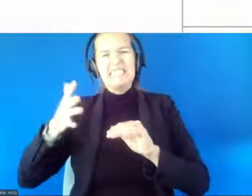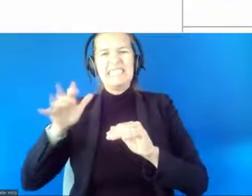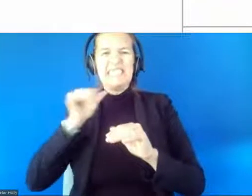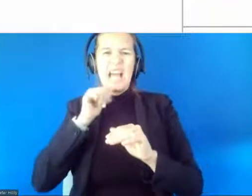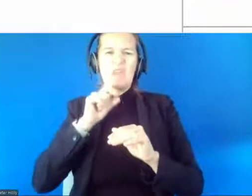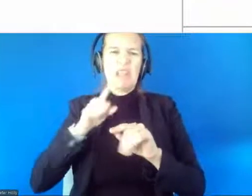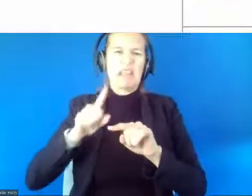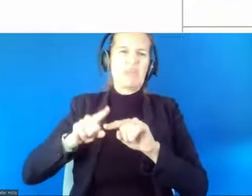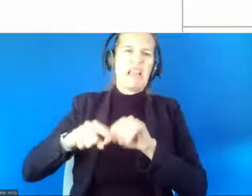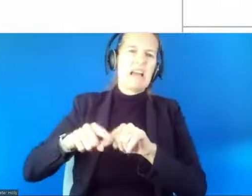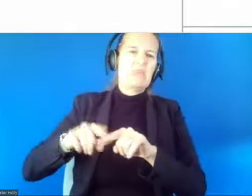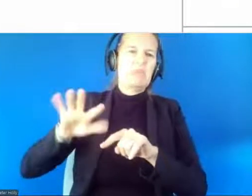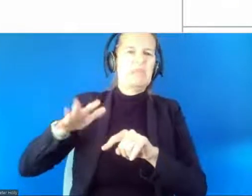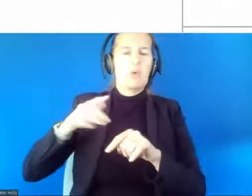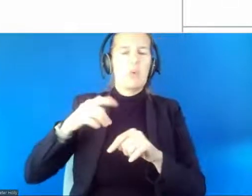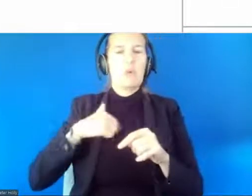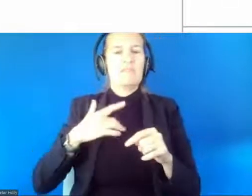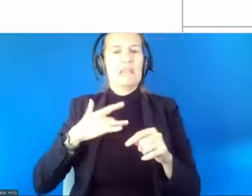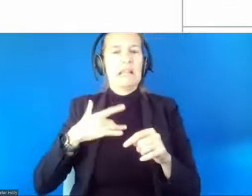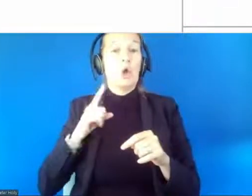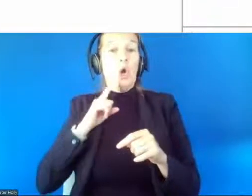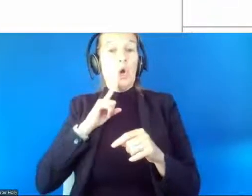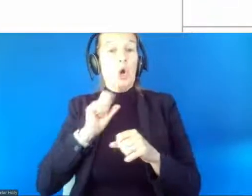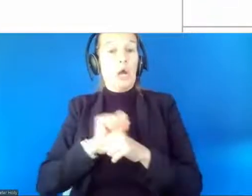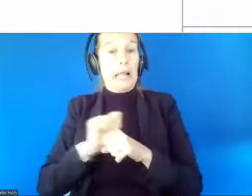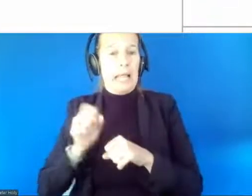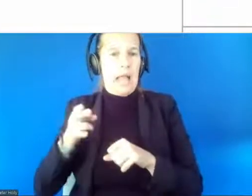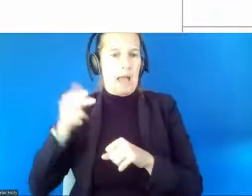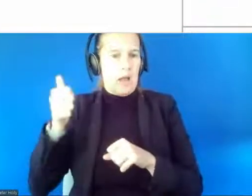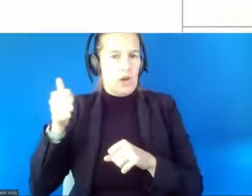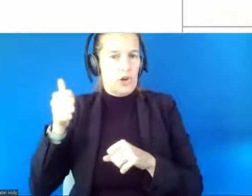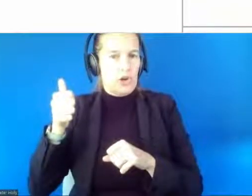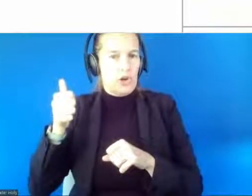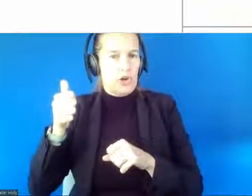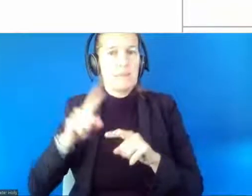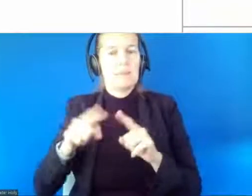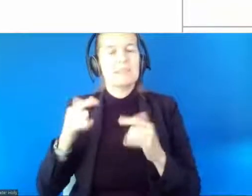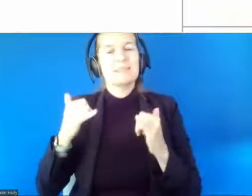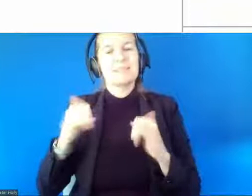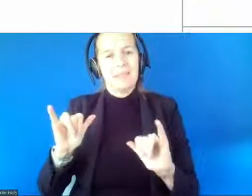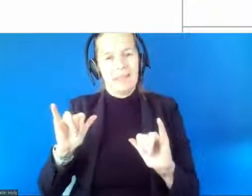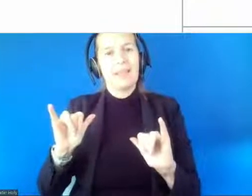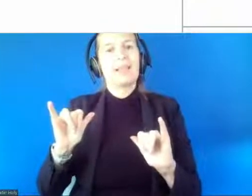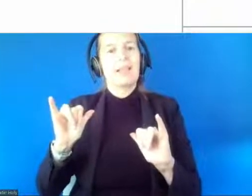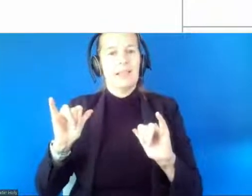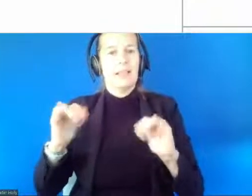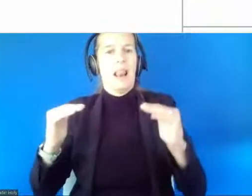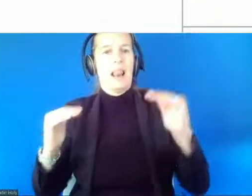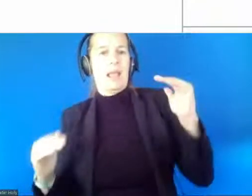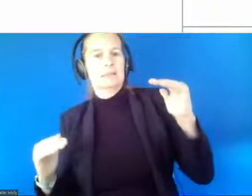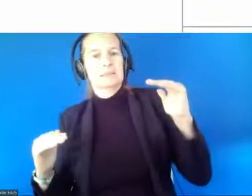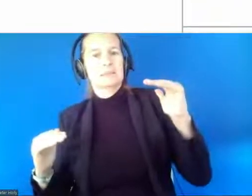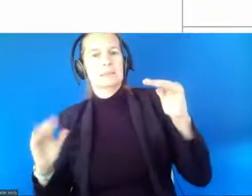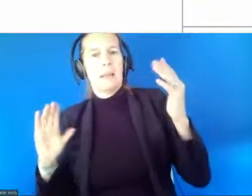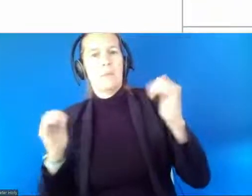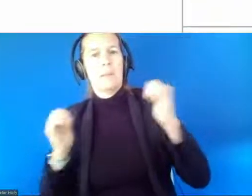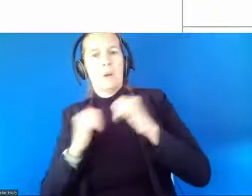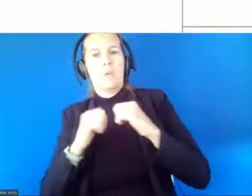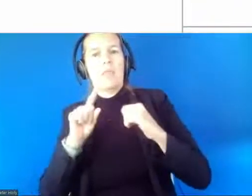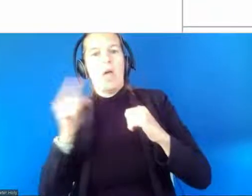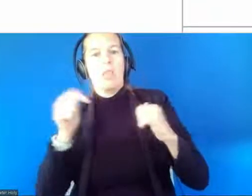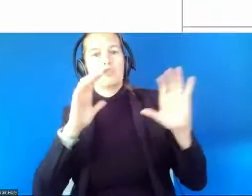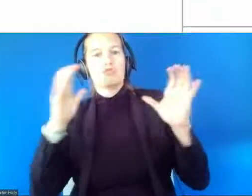reasons. We think that it is actually higher than that, but still there is a large disparity, and we're anxious to make these